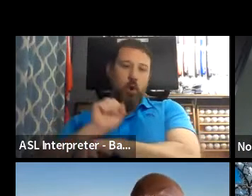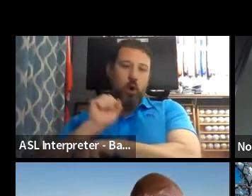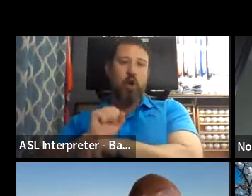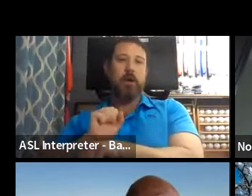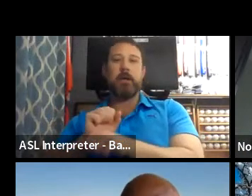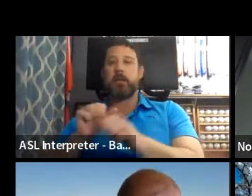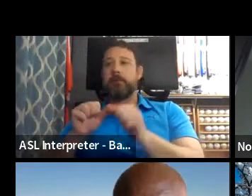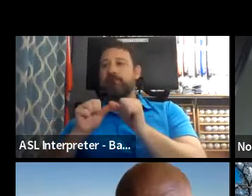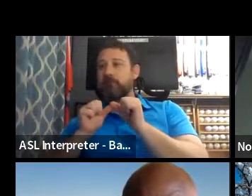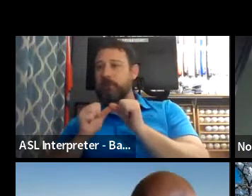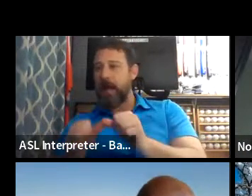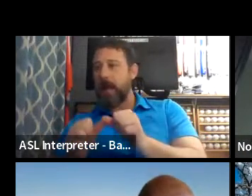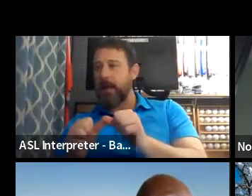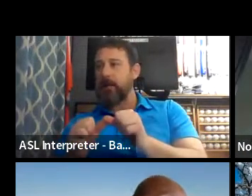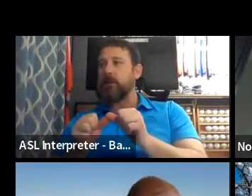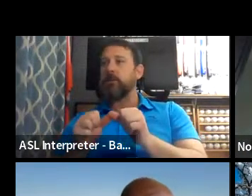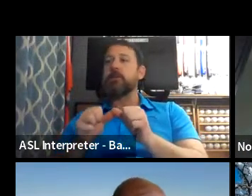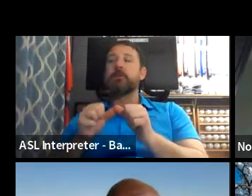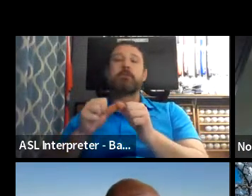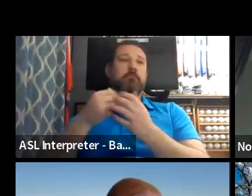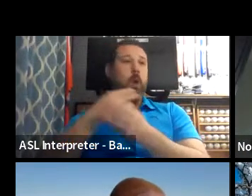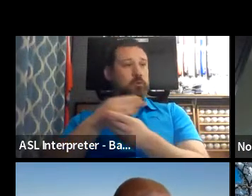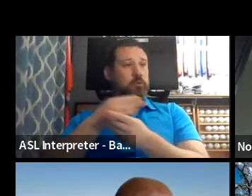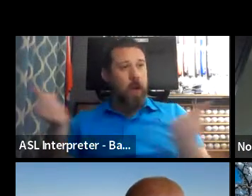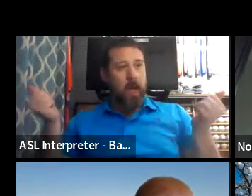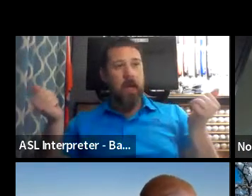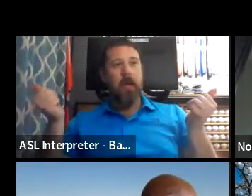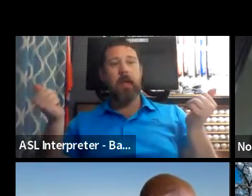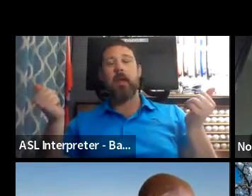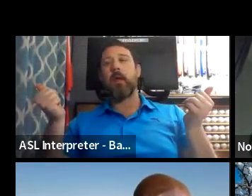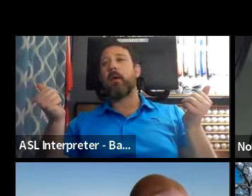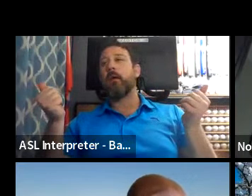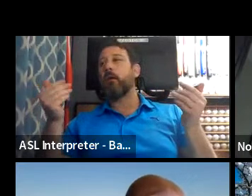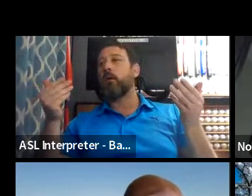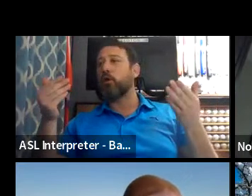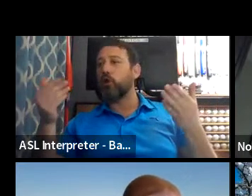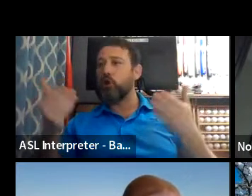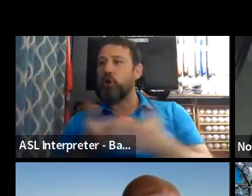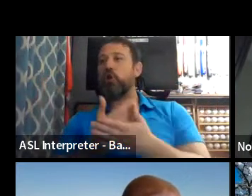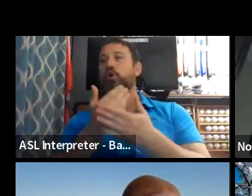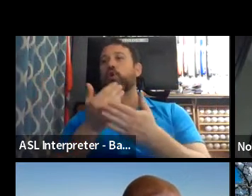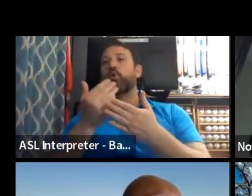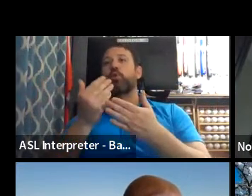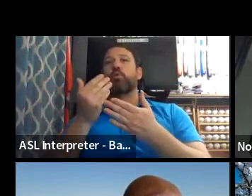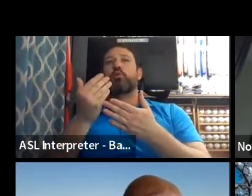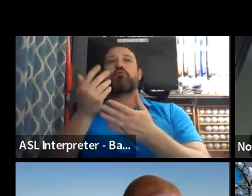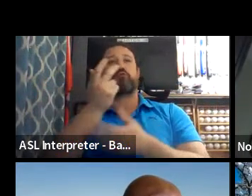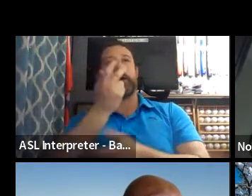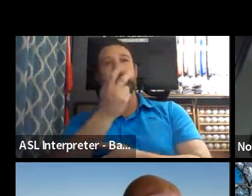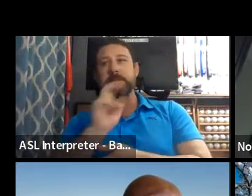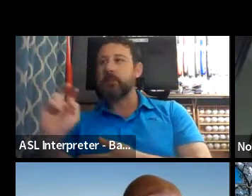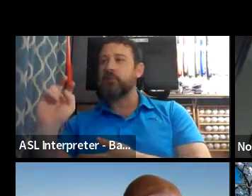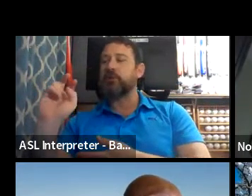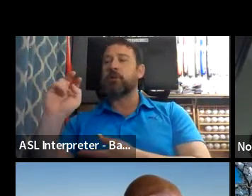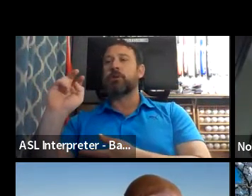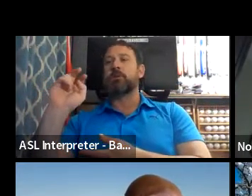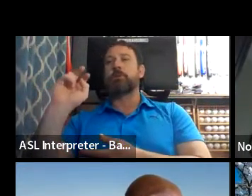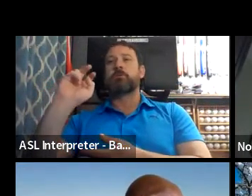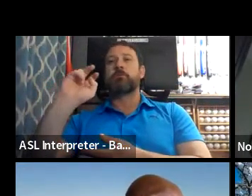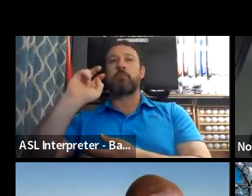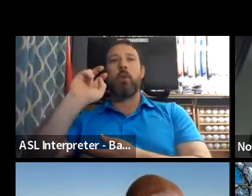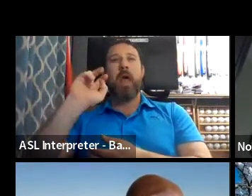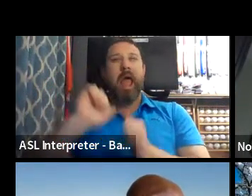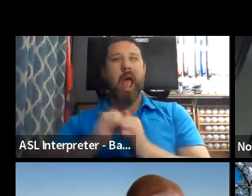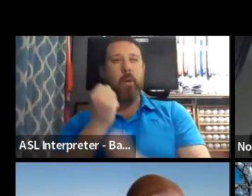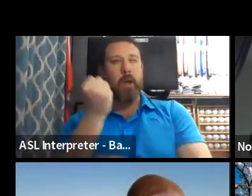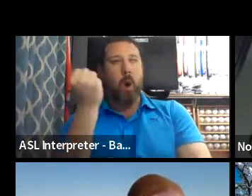in place, what goes away, what our new capacities are, how we transition, and how we hold the